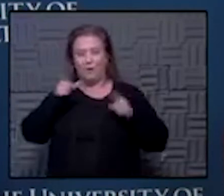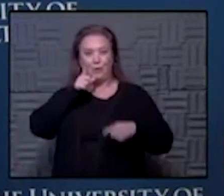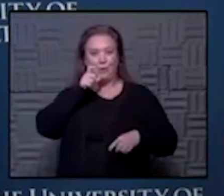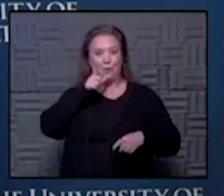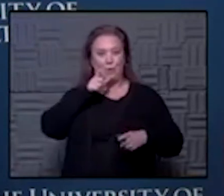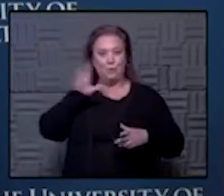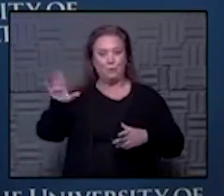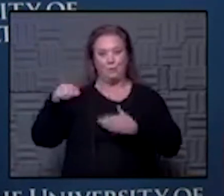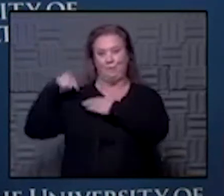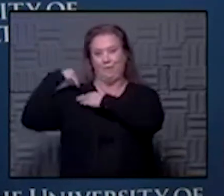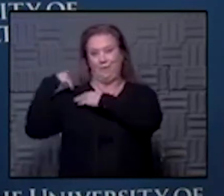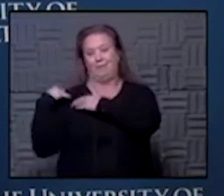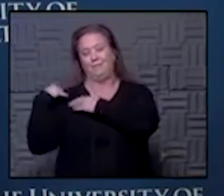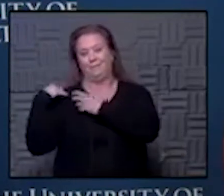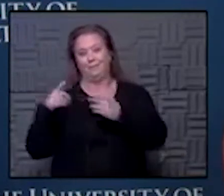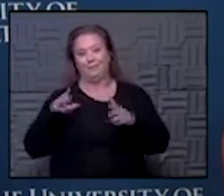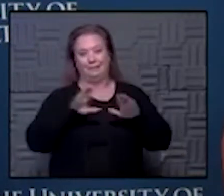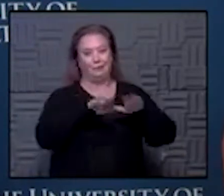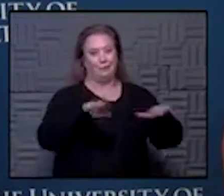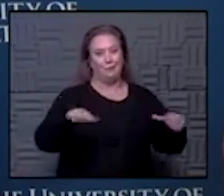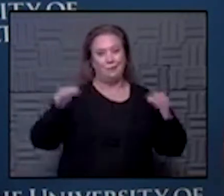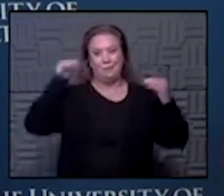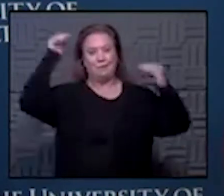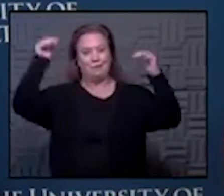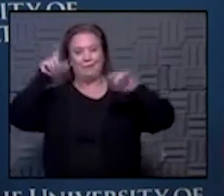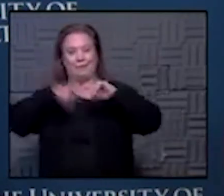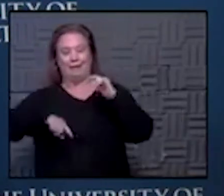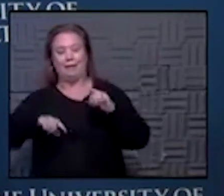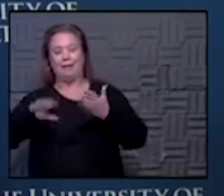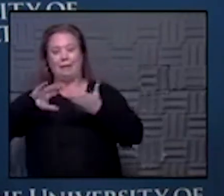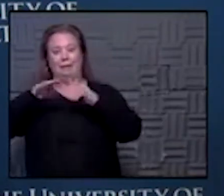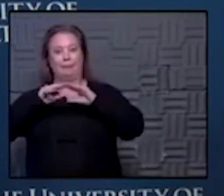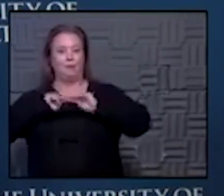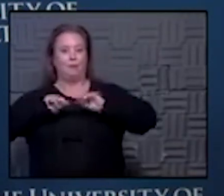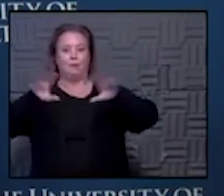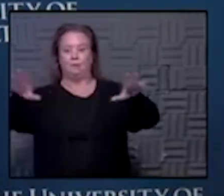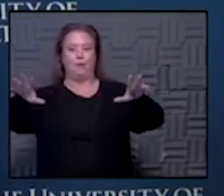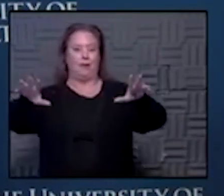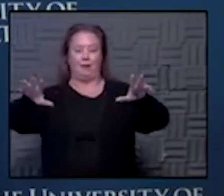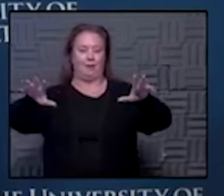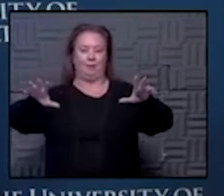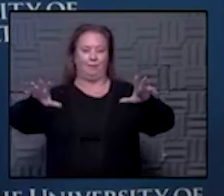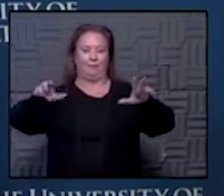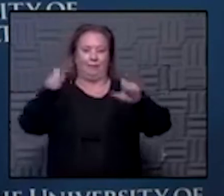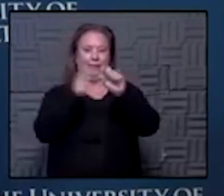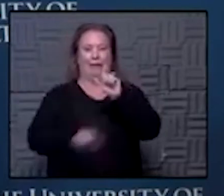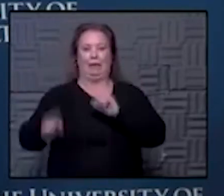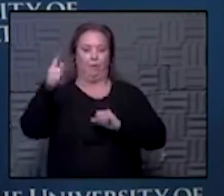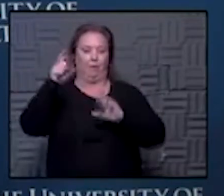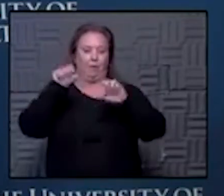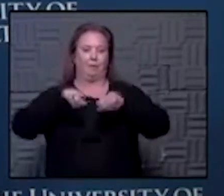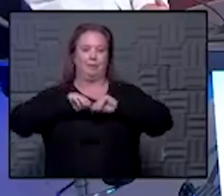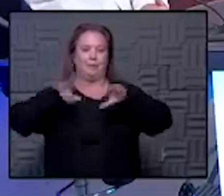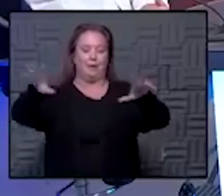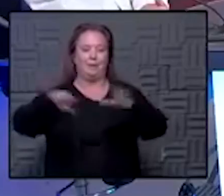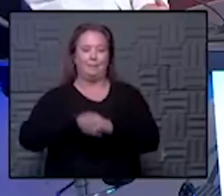one demographic in this situation. The community spread is just running rampant, and really anyone could be spreading